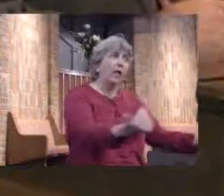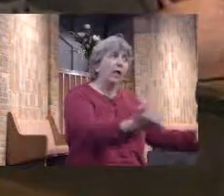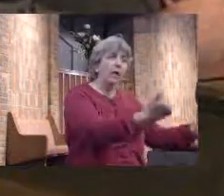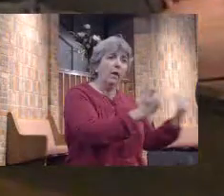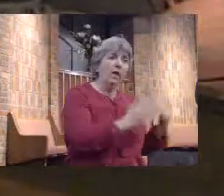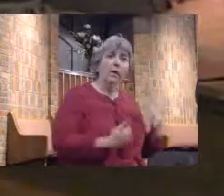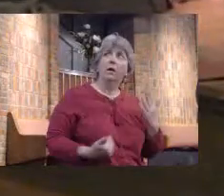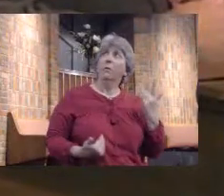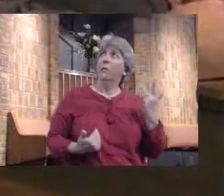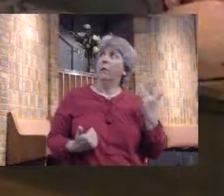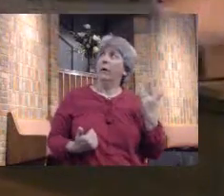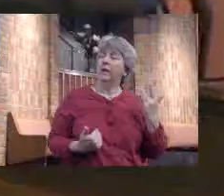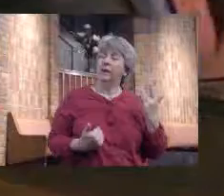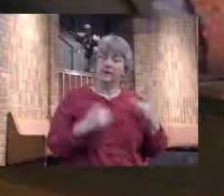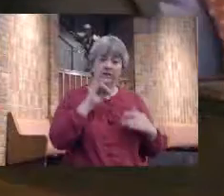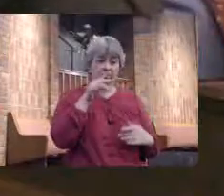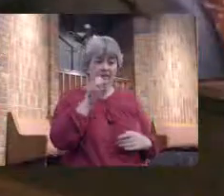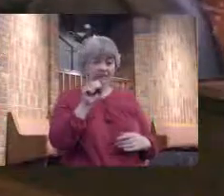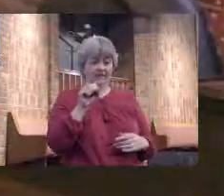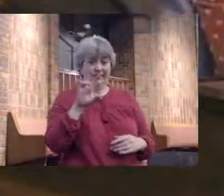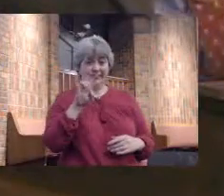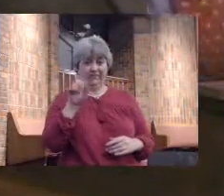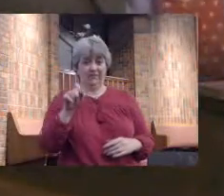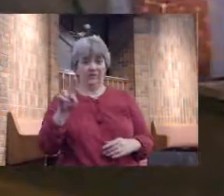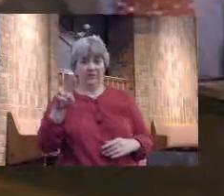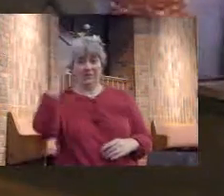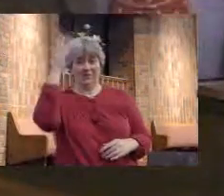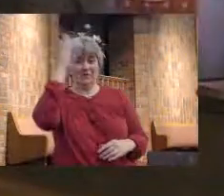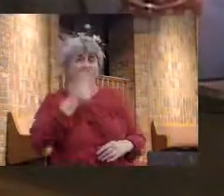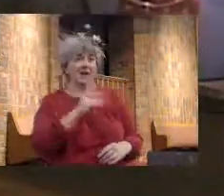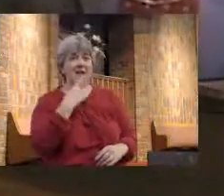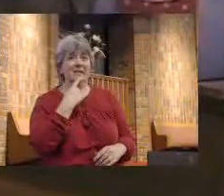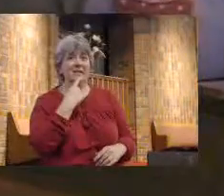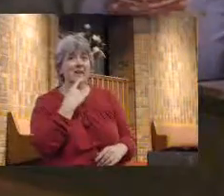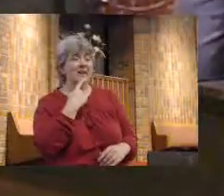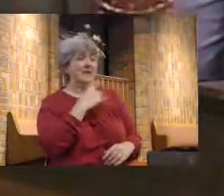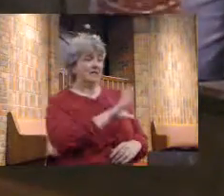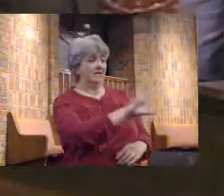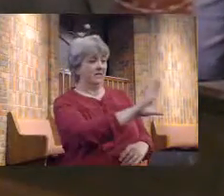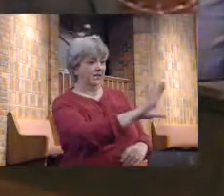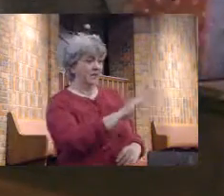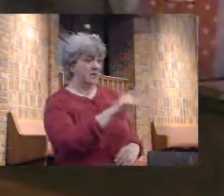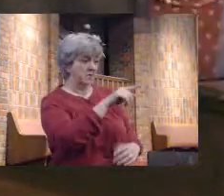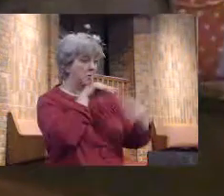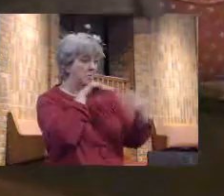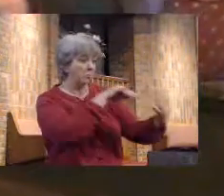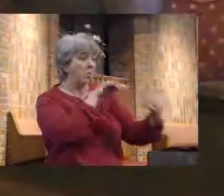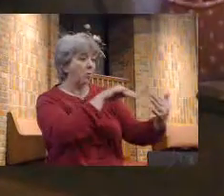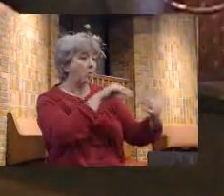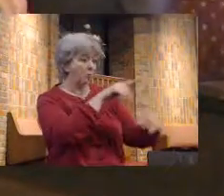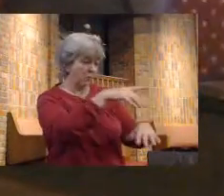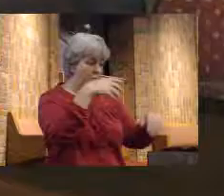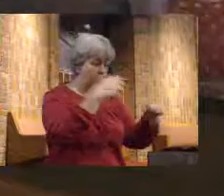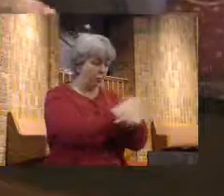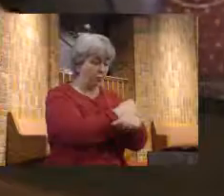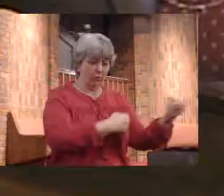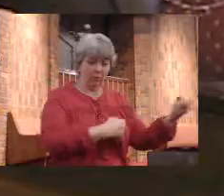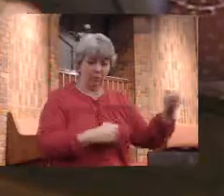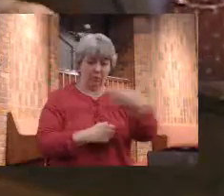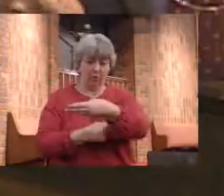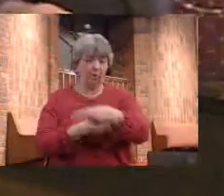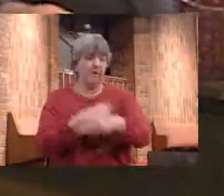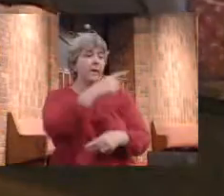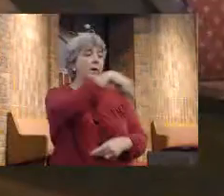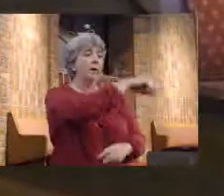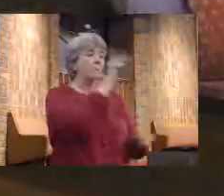Judges chapter 7 verse 2, God says, "We can't go to war like this because after we go to war and you win, Israel